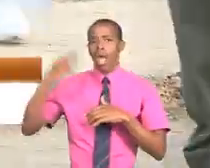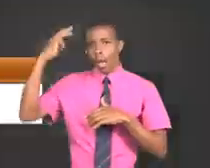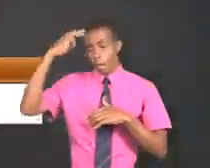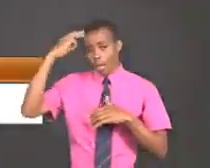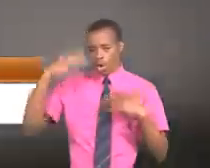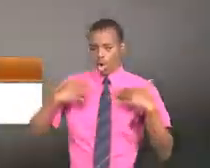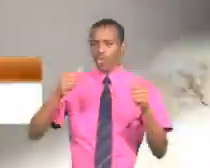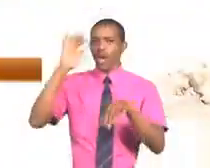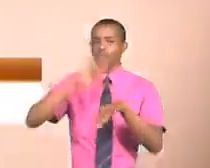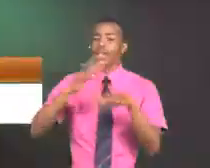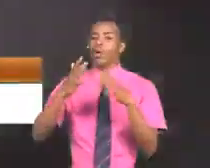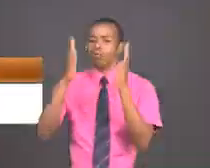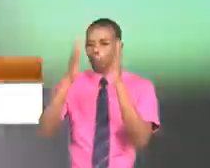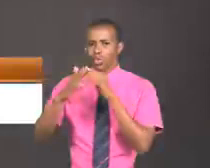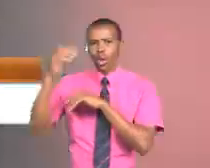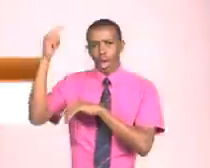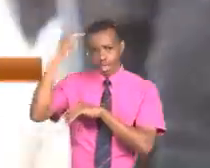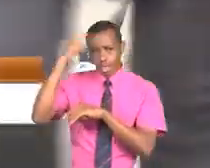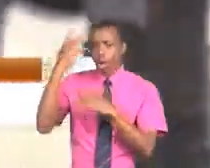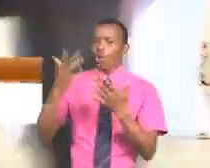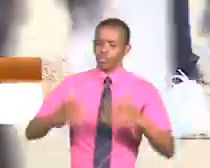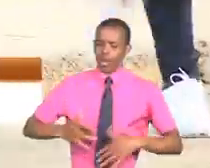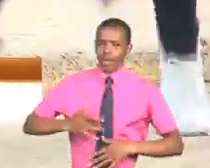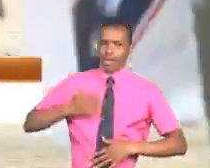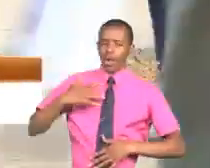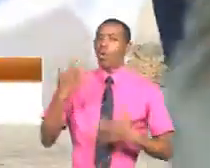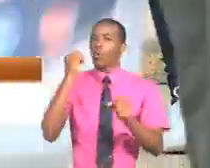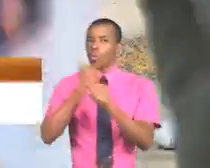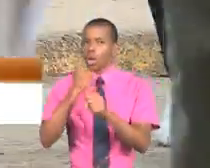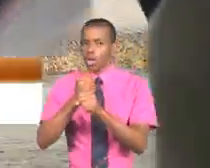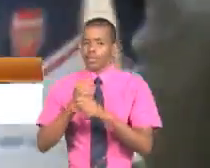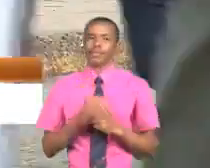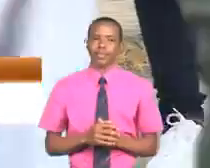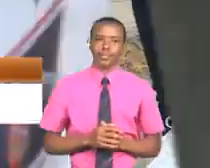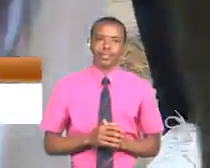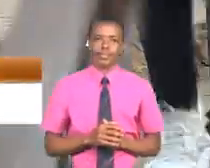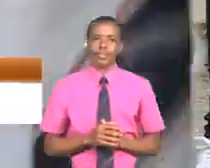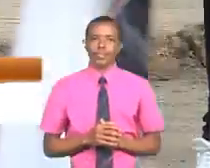inaathiri jinsi mtu anavyofikiria, anavyohisi na anavyofanya matendo yake.